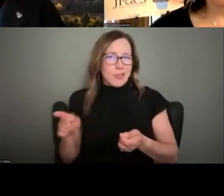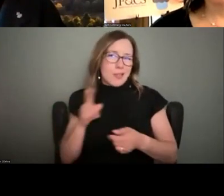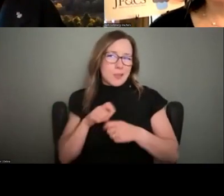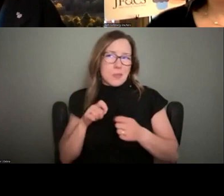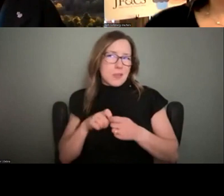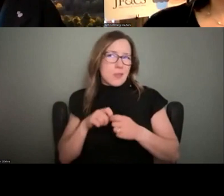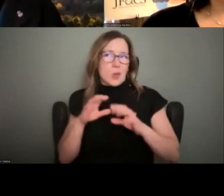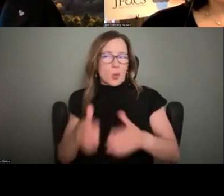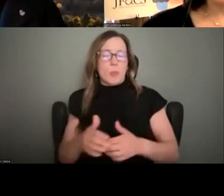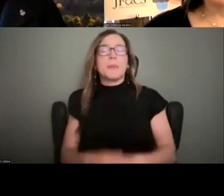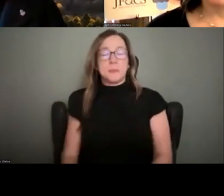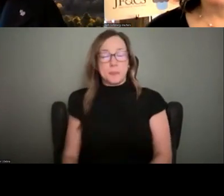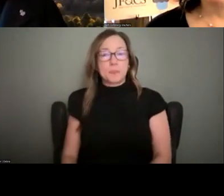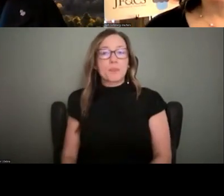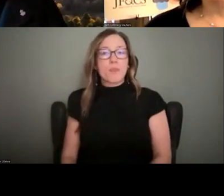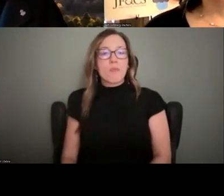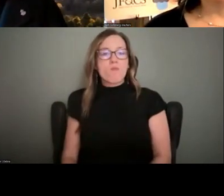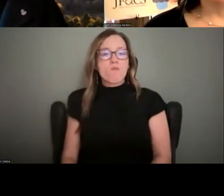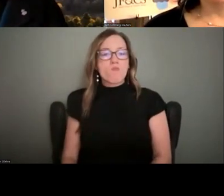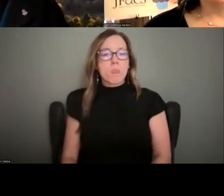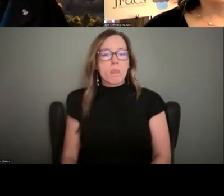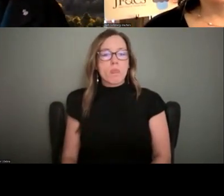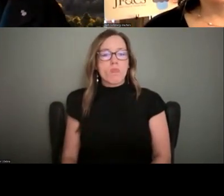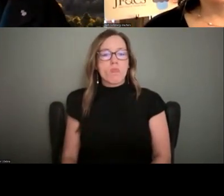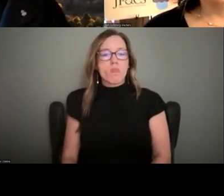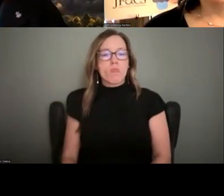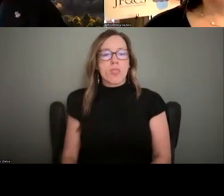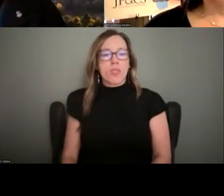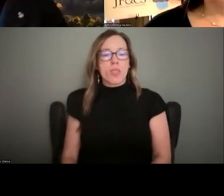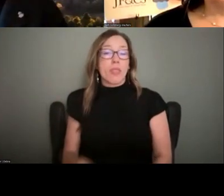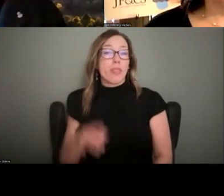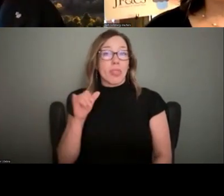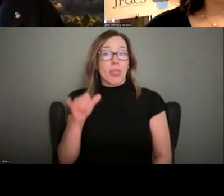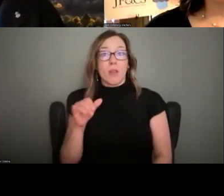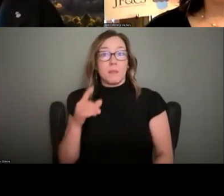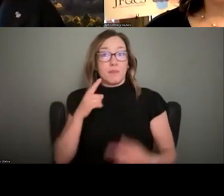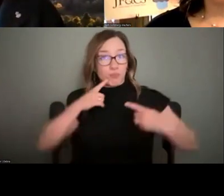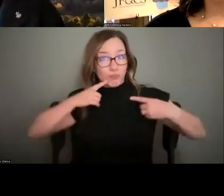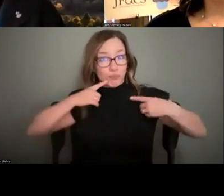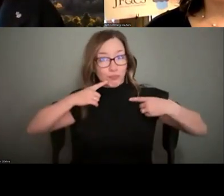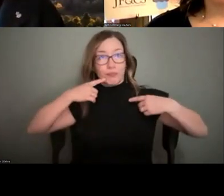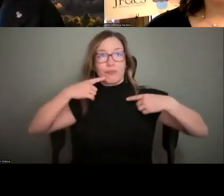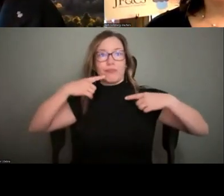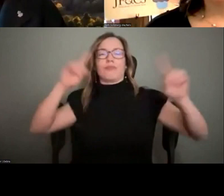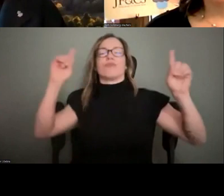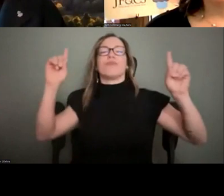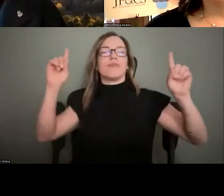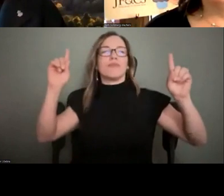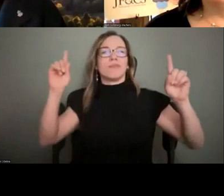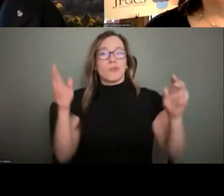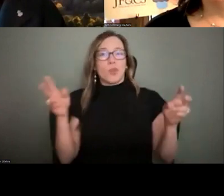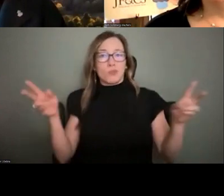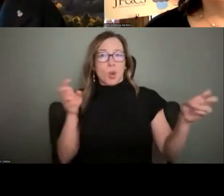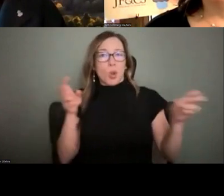group. And that has been wildly successful in terms of bringing people in.